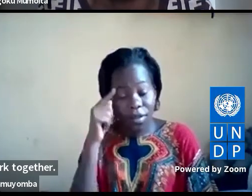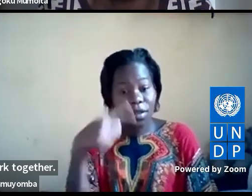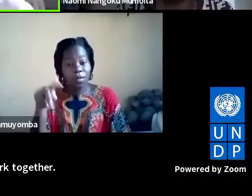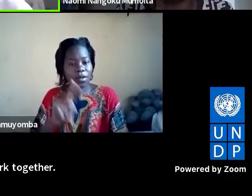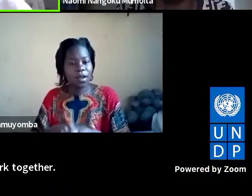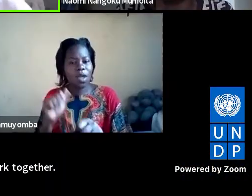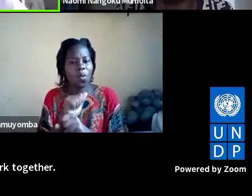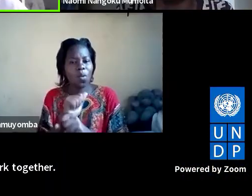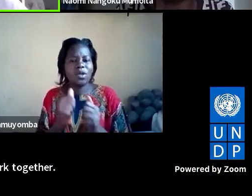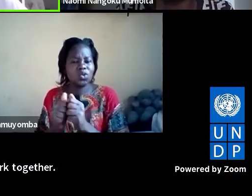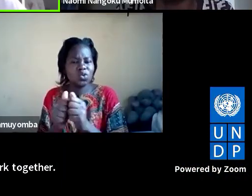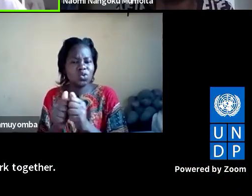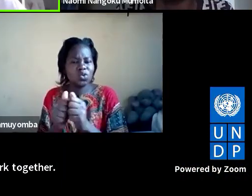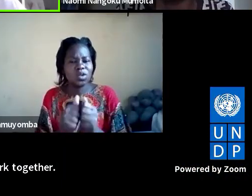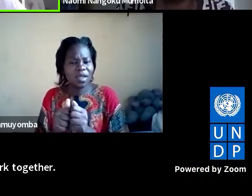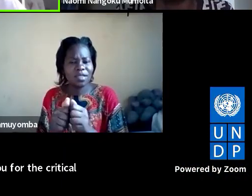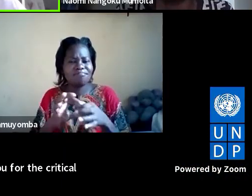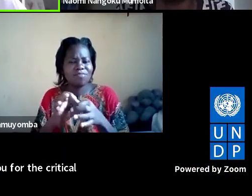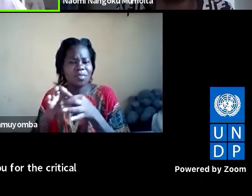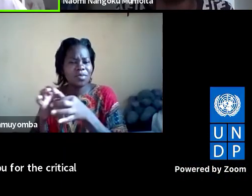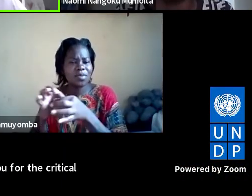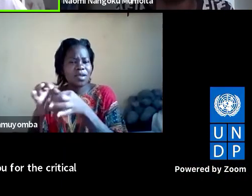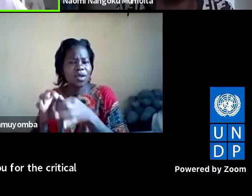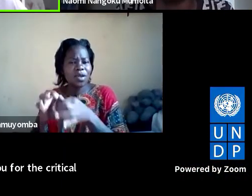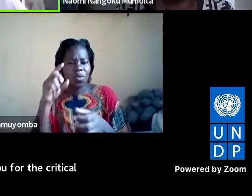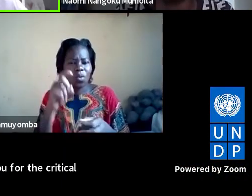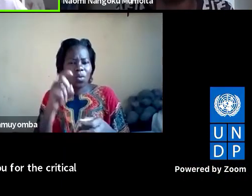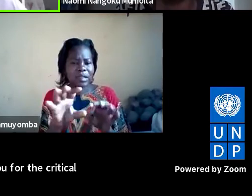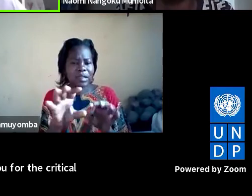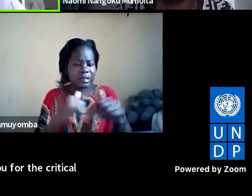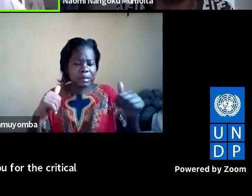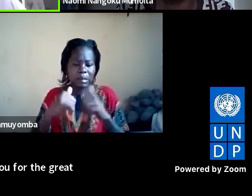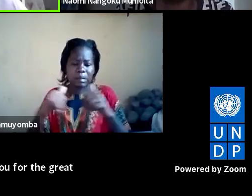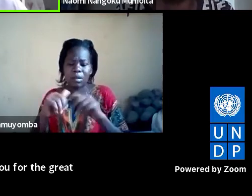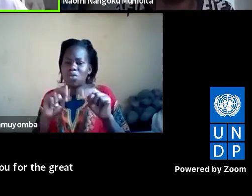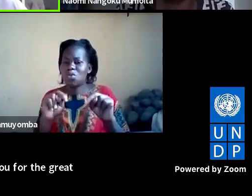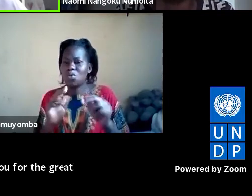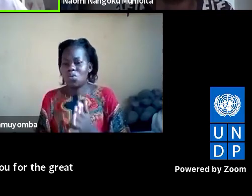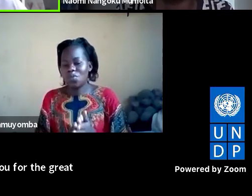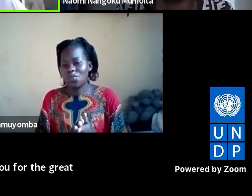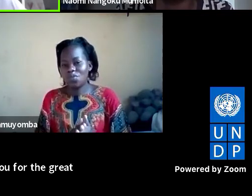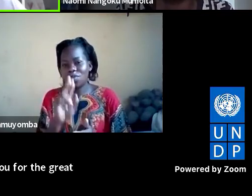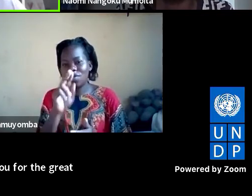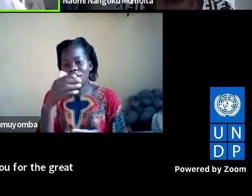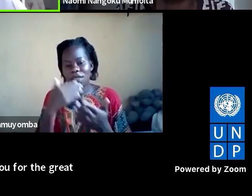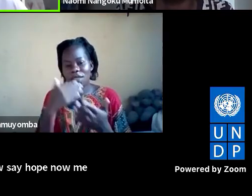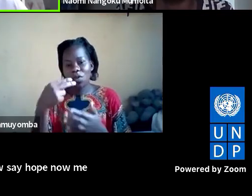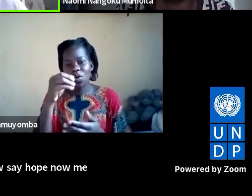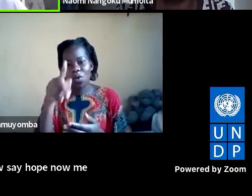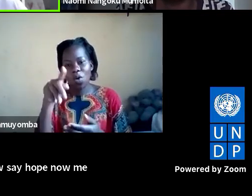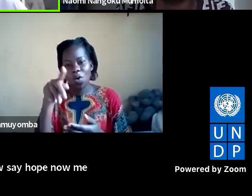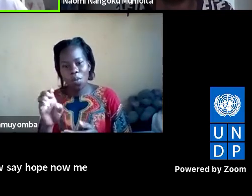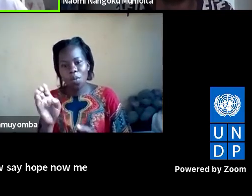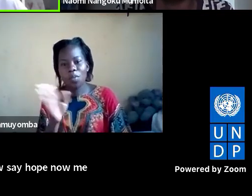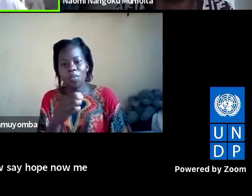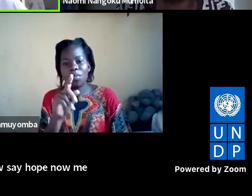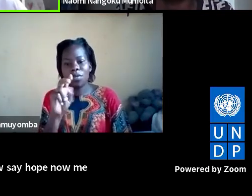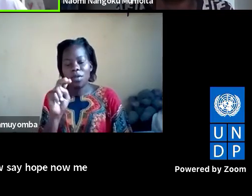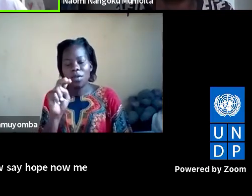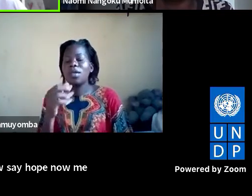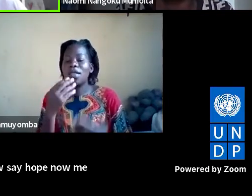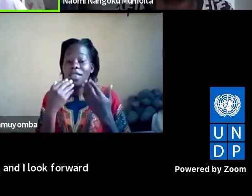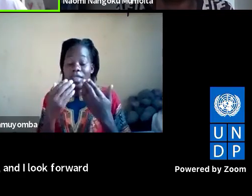I thank you so much, and thank you for the great opportunity, Dennis, the guys at NASE, Hope, Naomi, Mike, and Don. Thank you so much, and